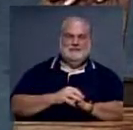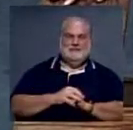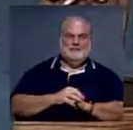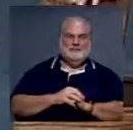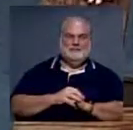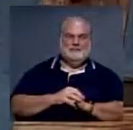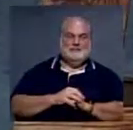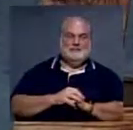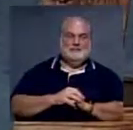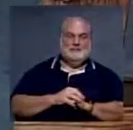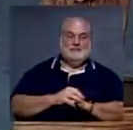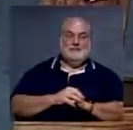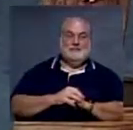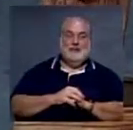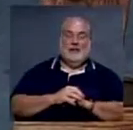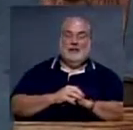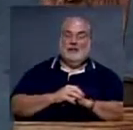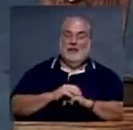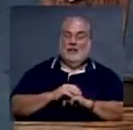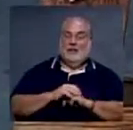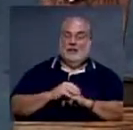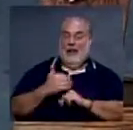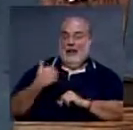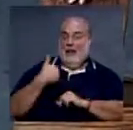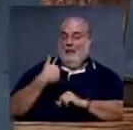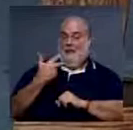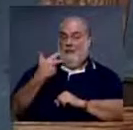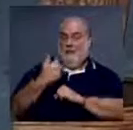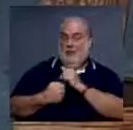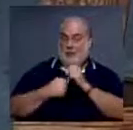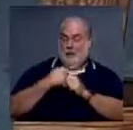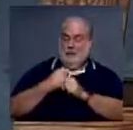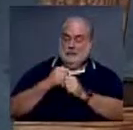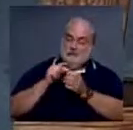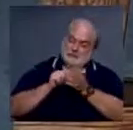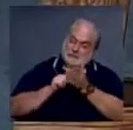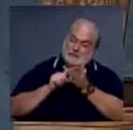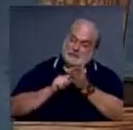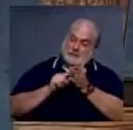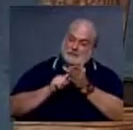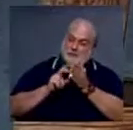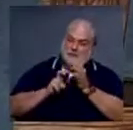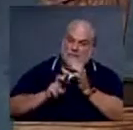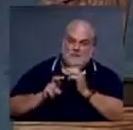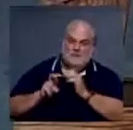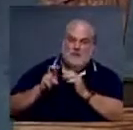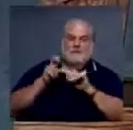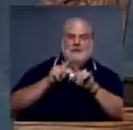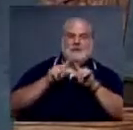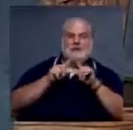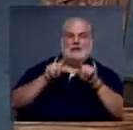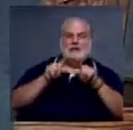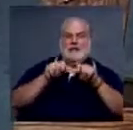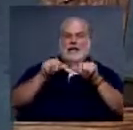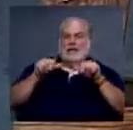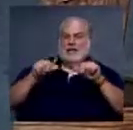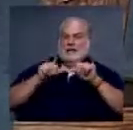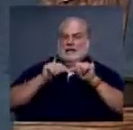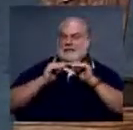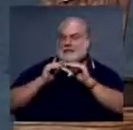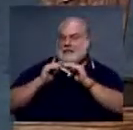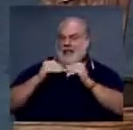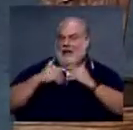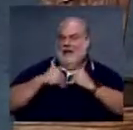So through our market research in the last 3 years that we've been doing this, we have traveled to major cities that have